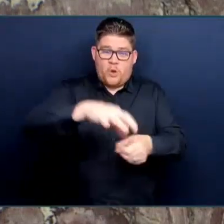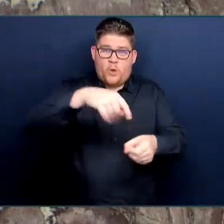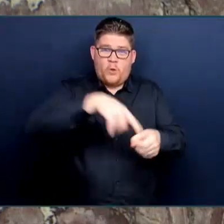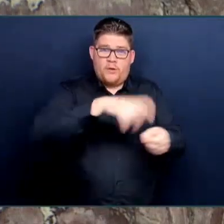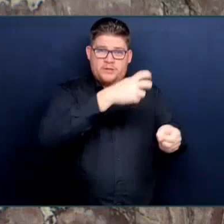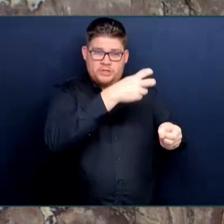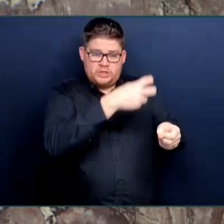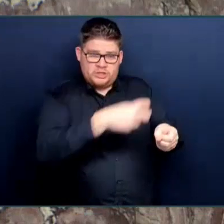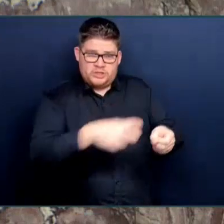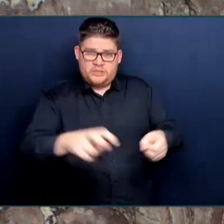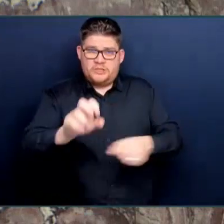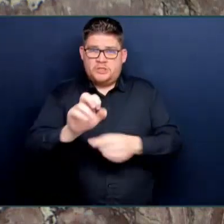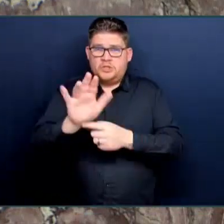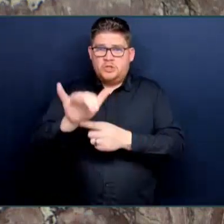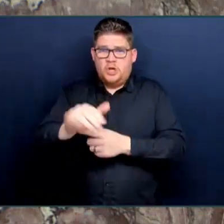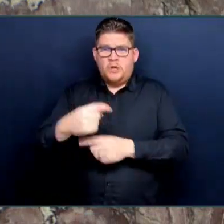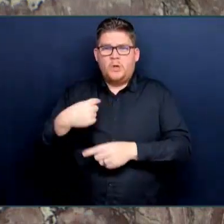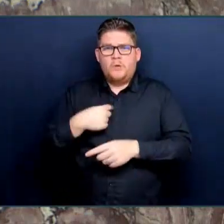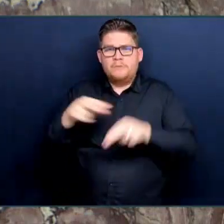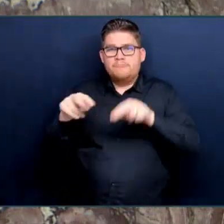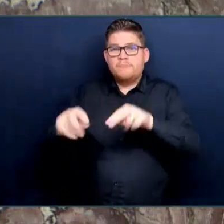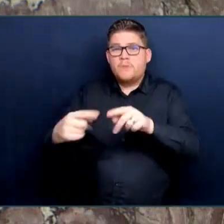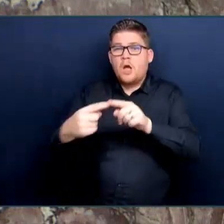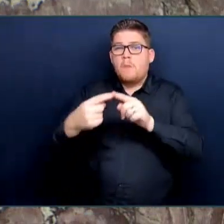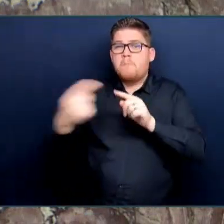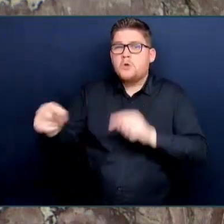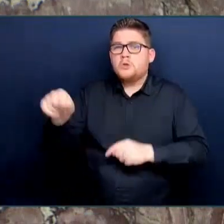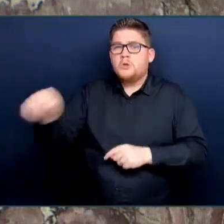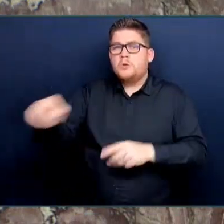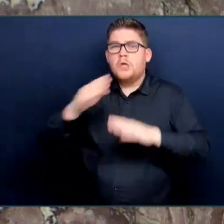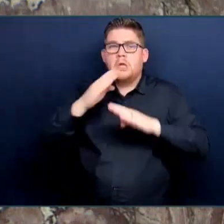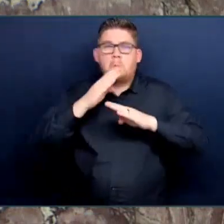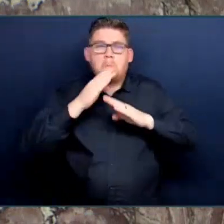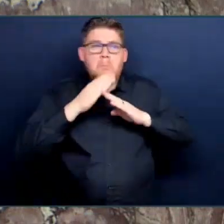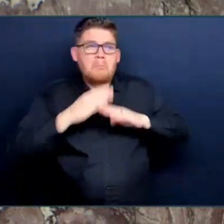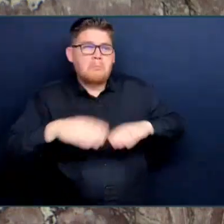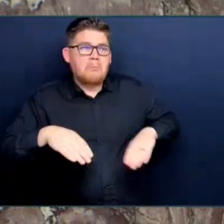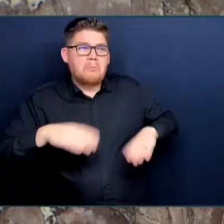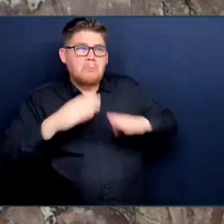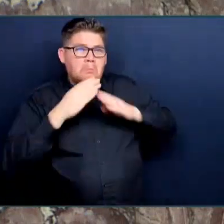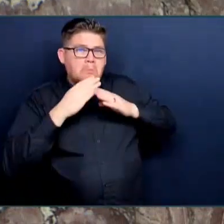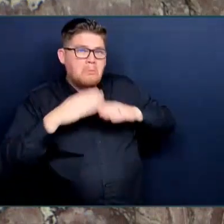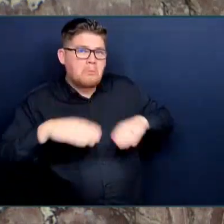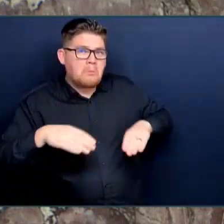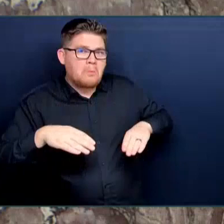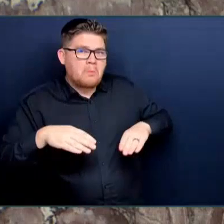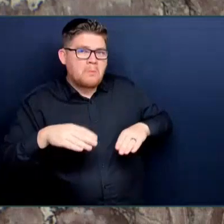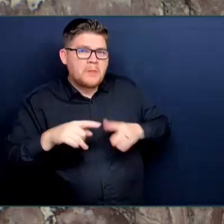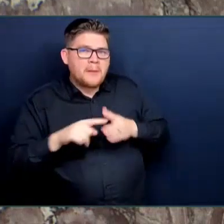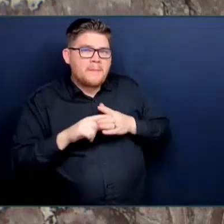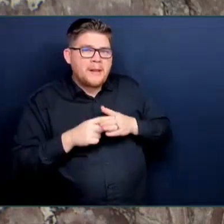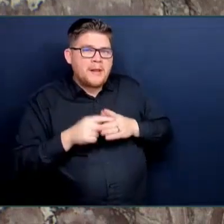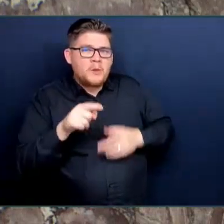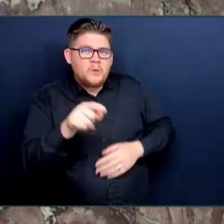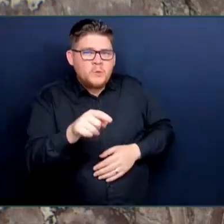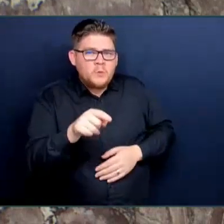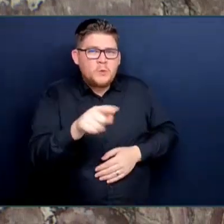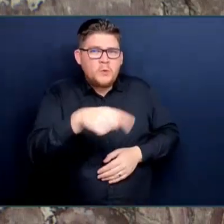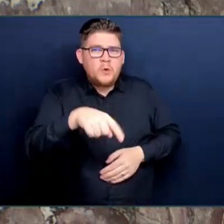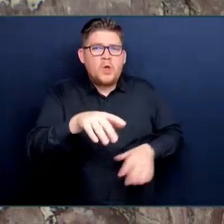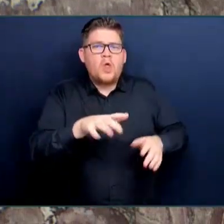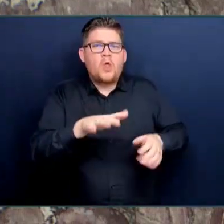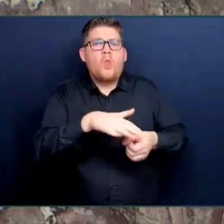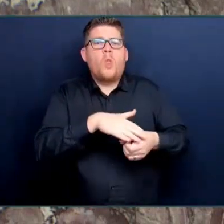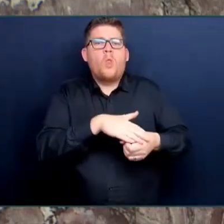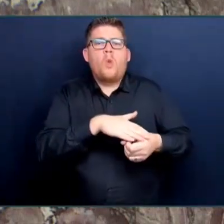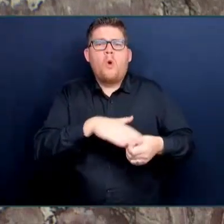opposition has been silent, except at the beginning where they said, this is a local government decision, Honourable